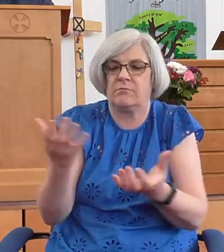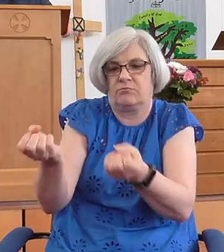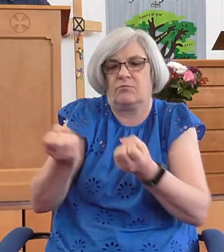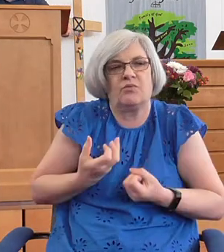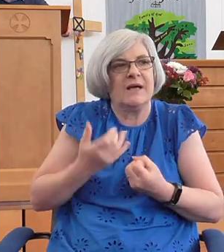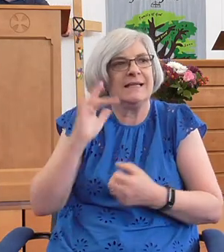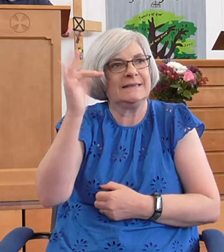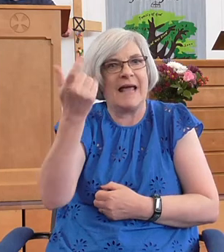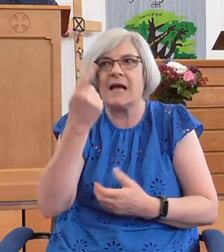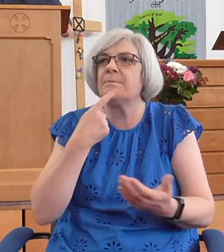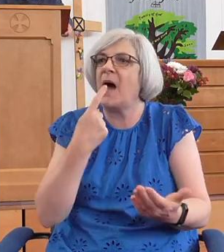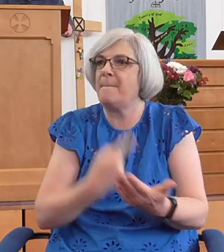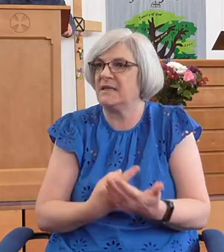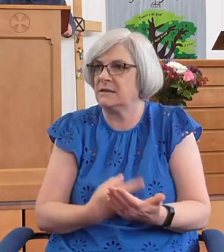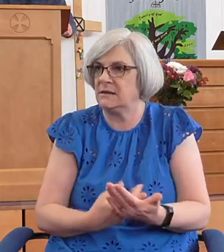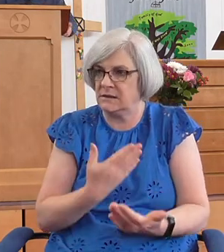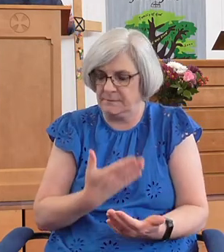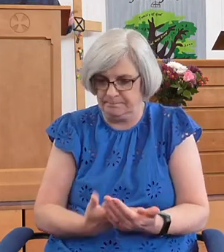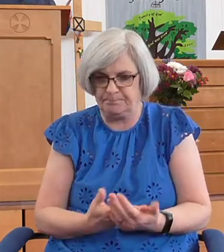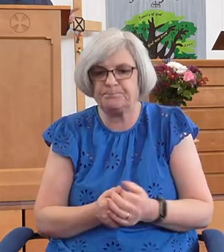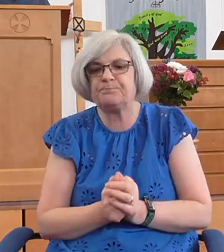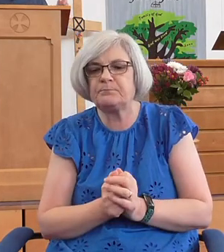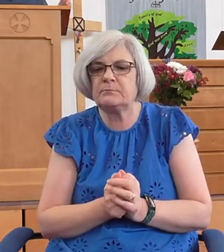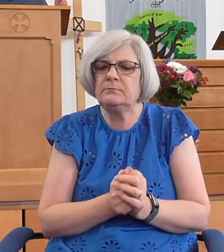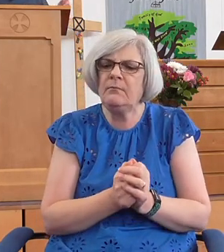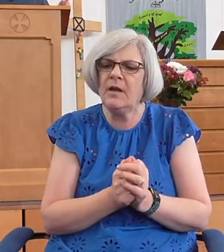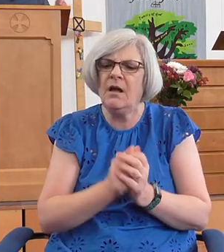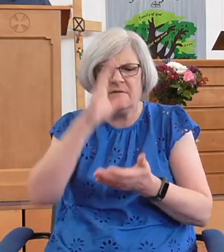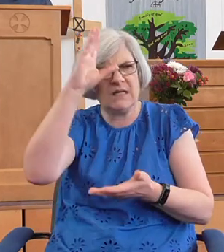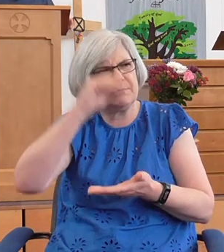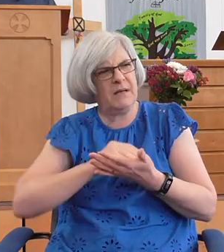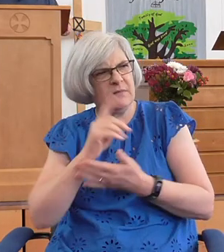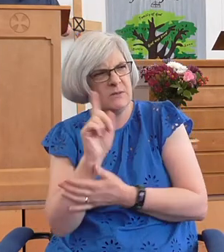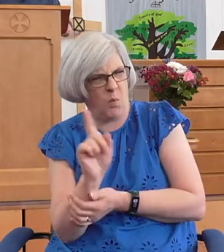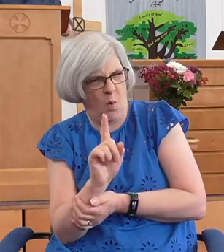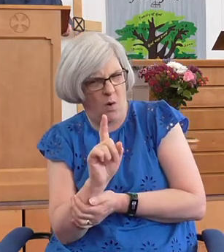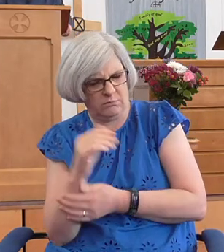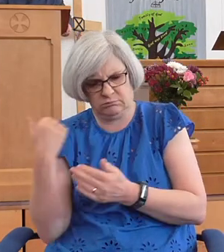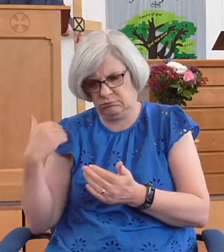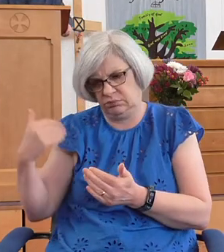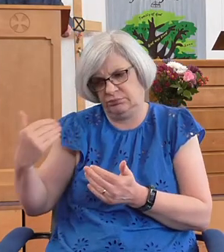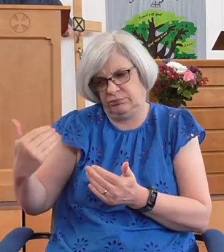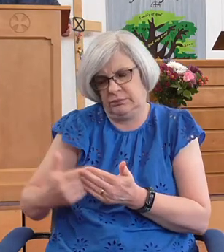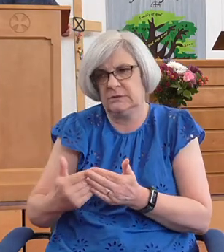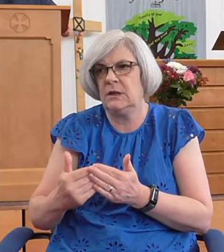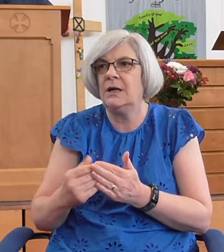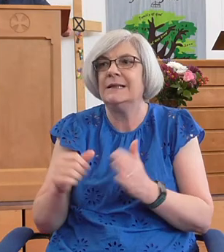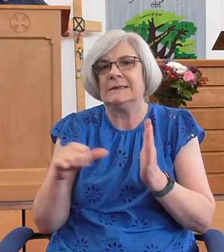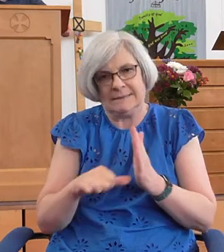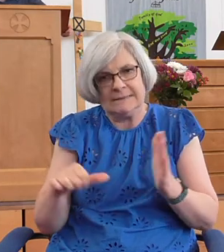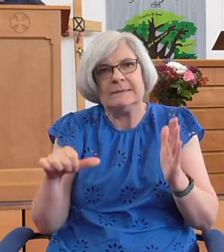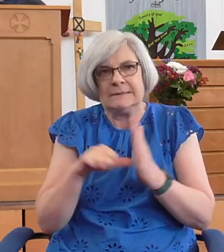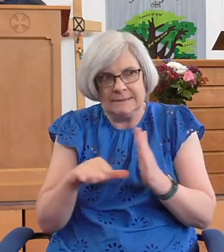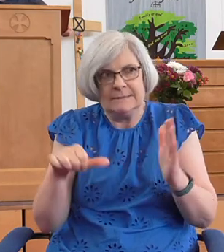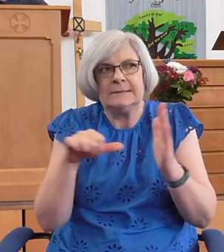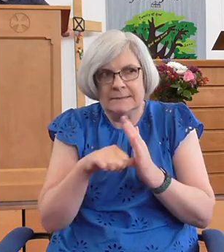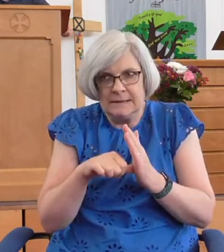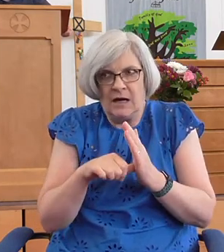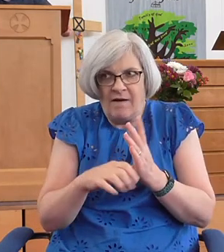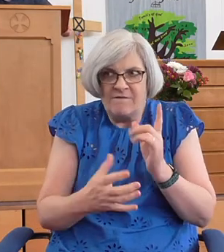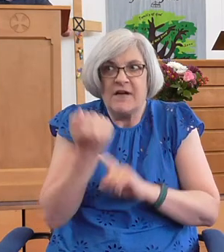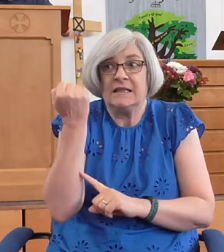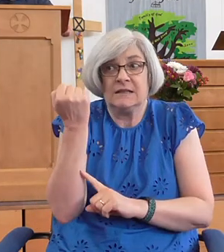Commandments. What they have experienced, however, thus far, is some difficulty in